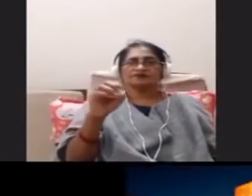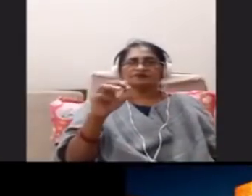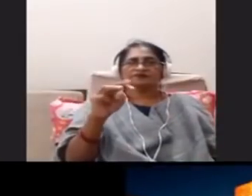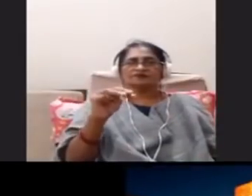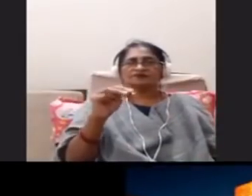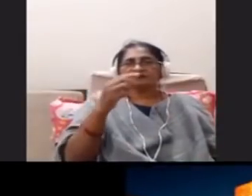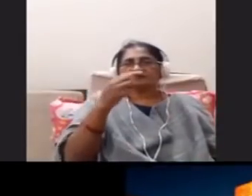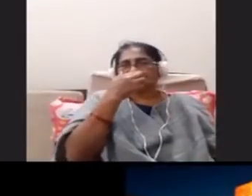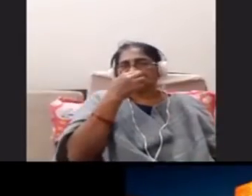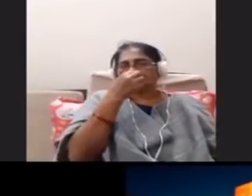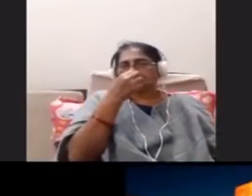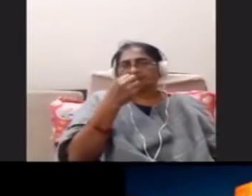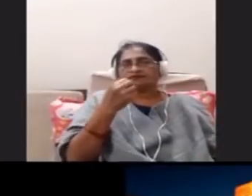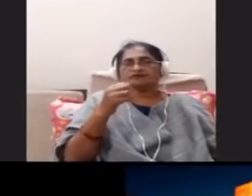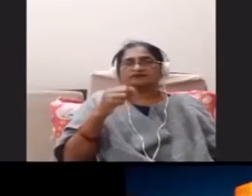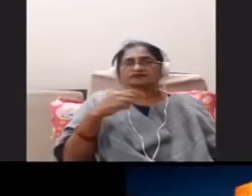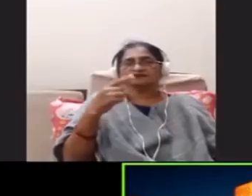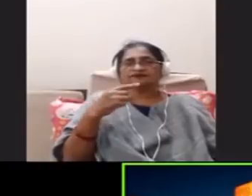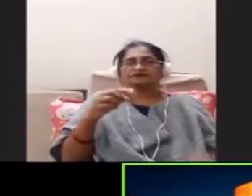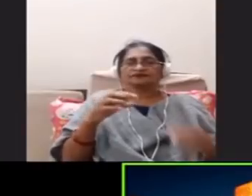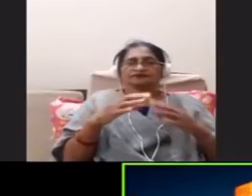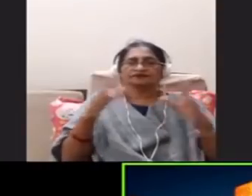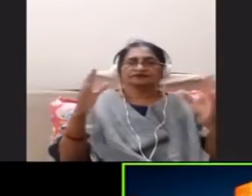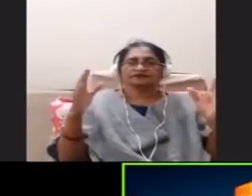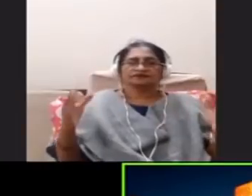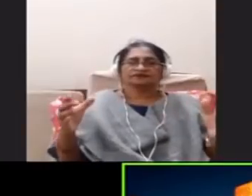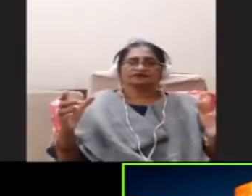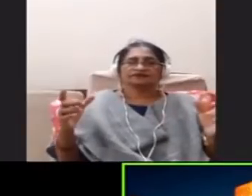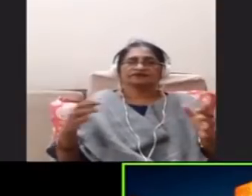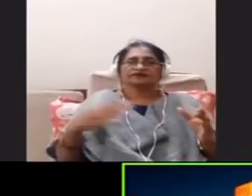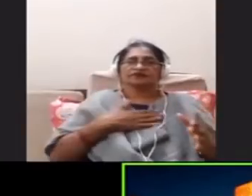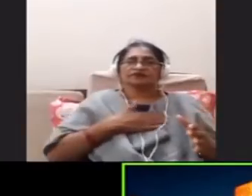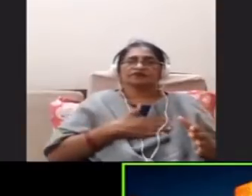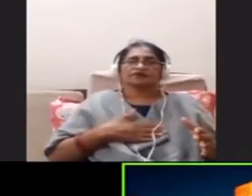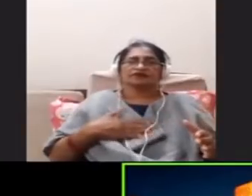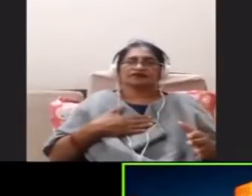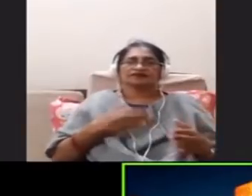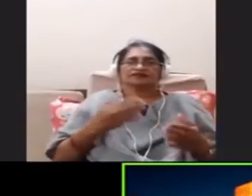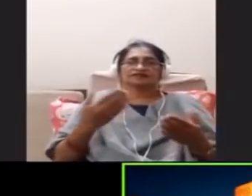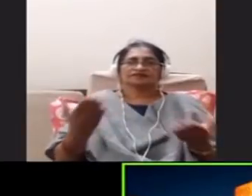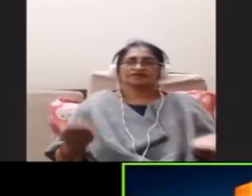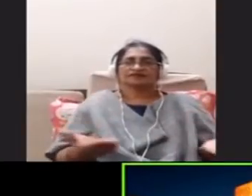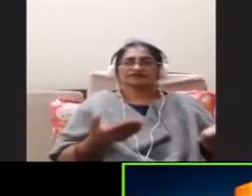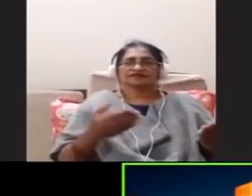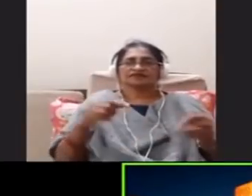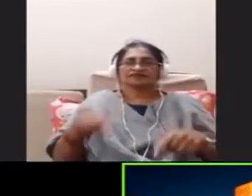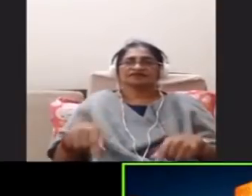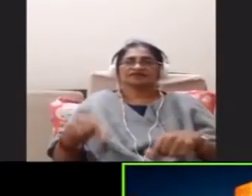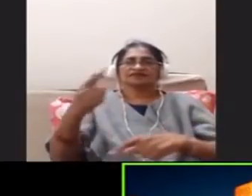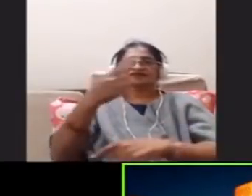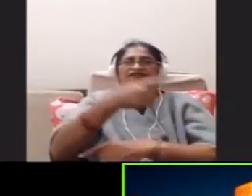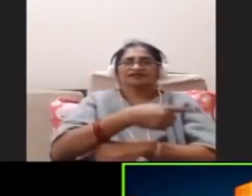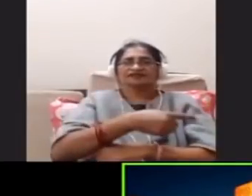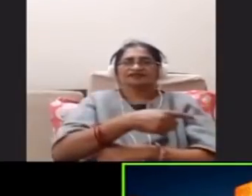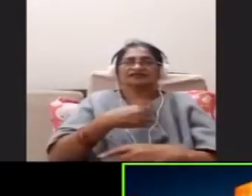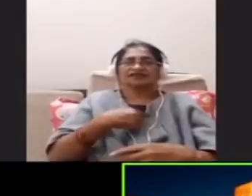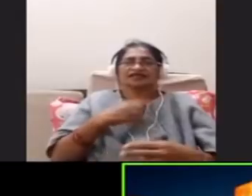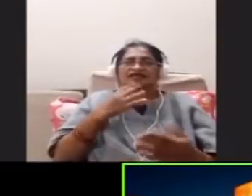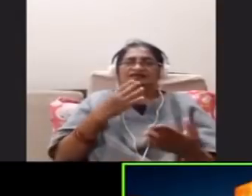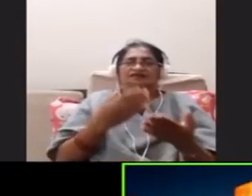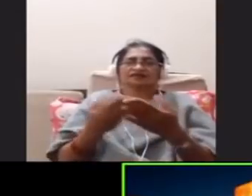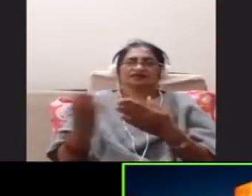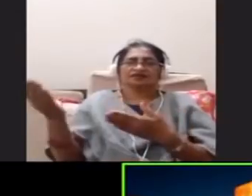like to say hello to everybody. It's really my pleasure to be here today and to thank you for inviting us. You